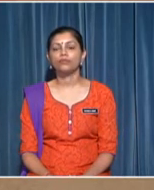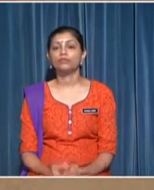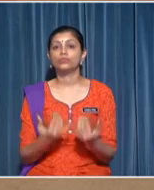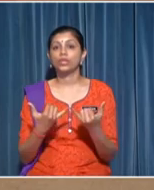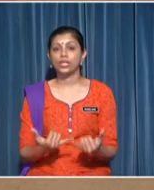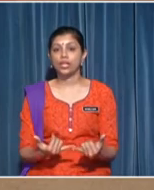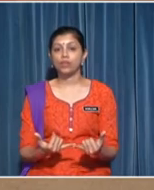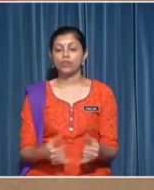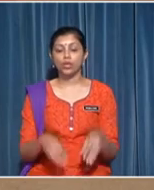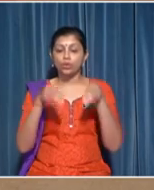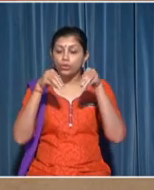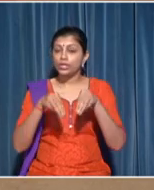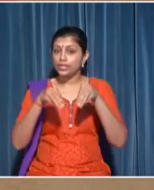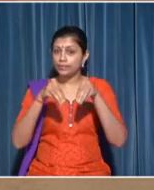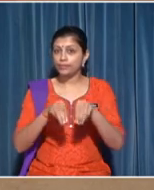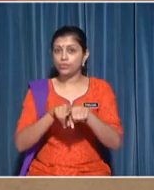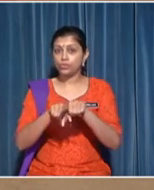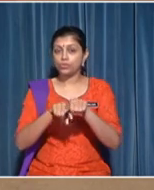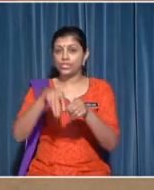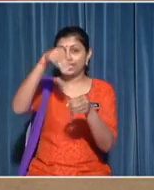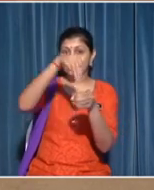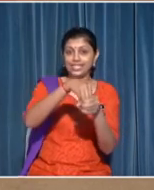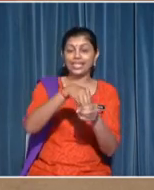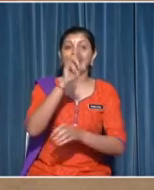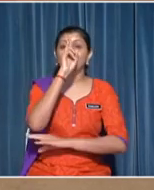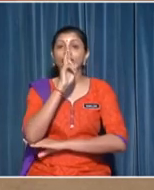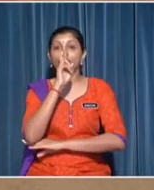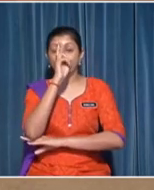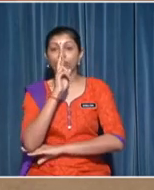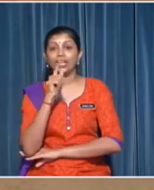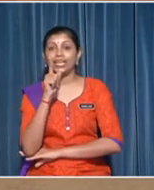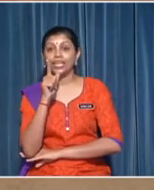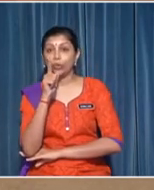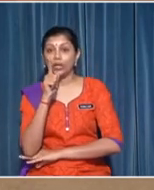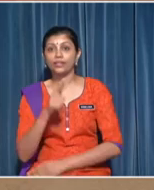the stocking into the red liquid.